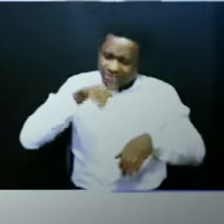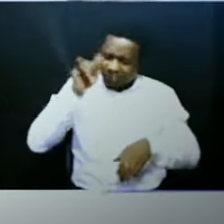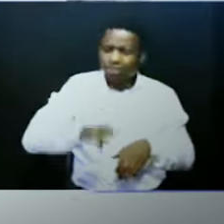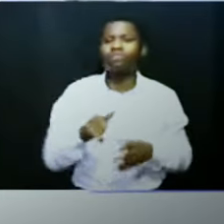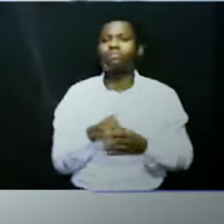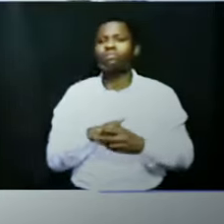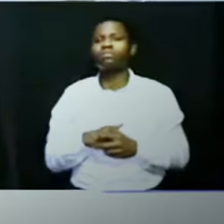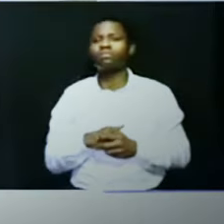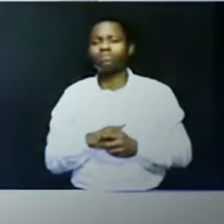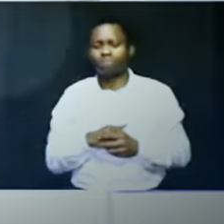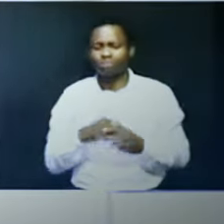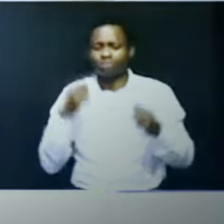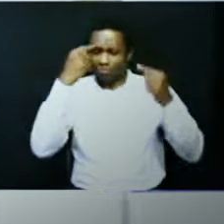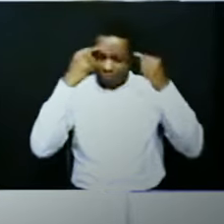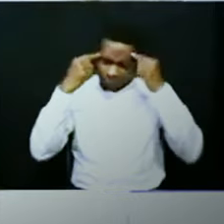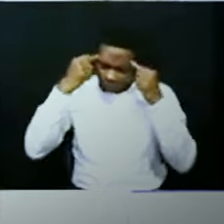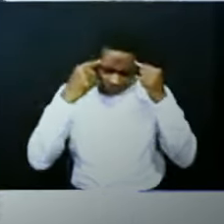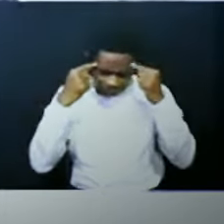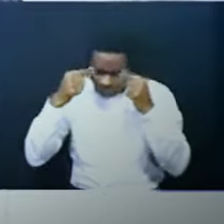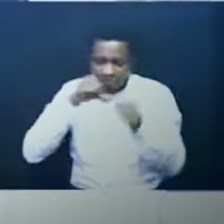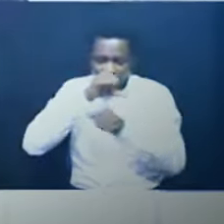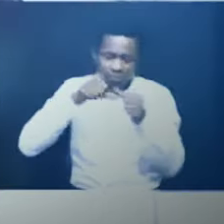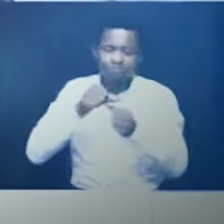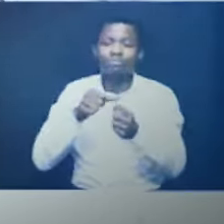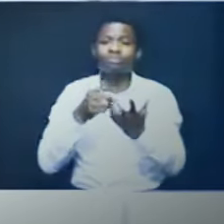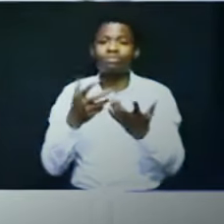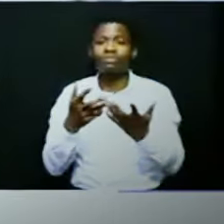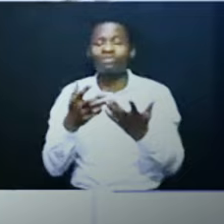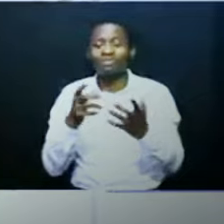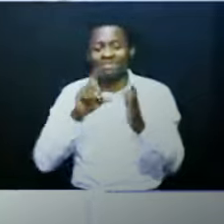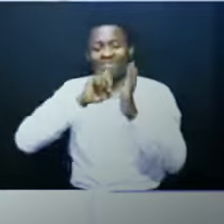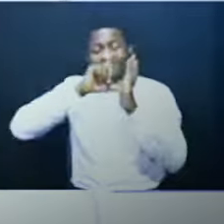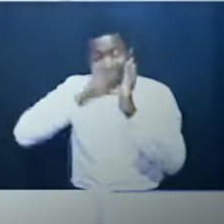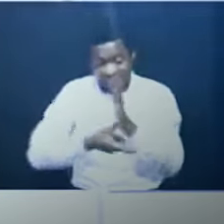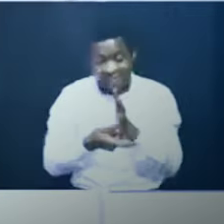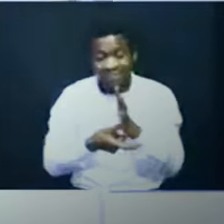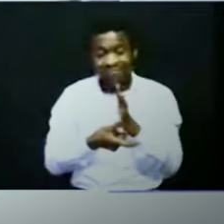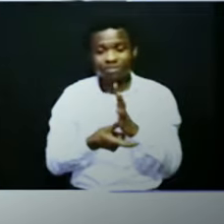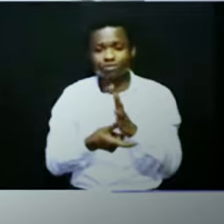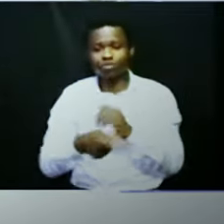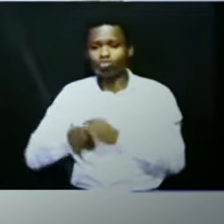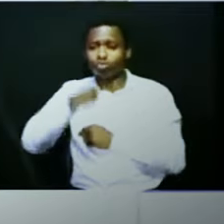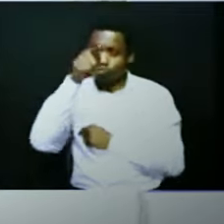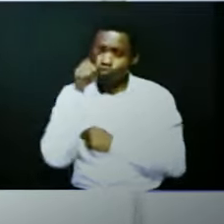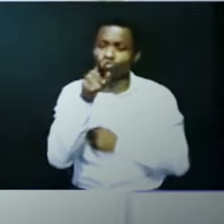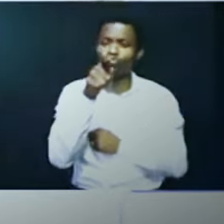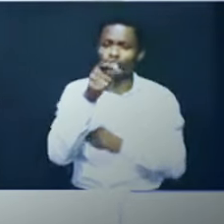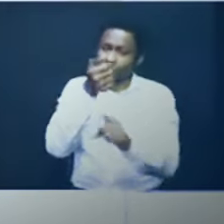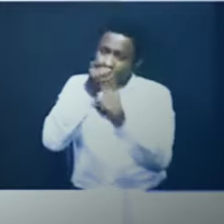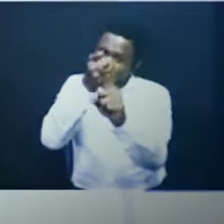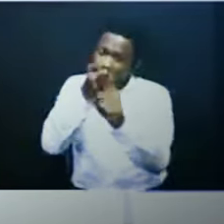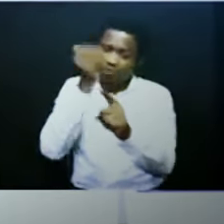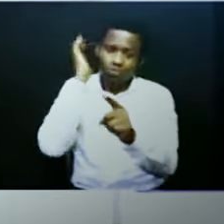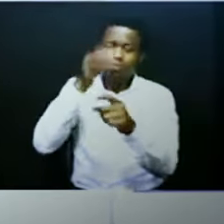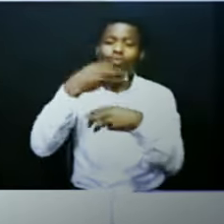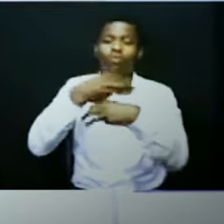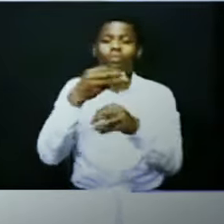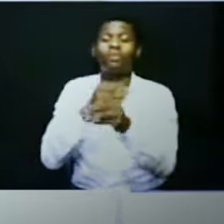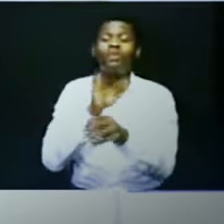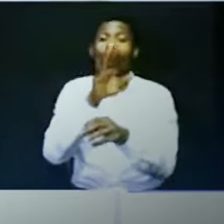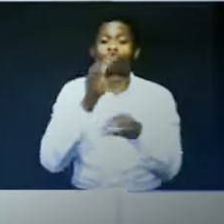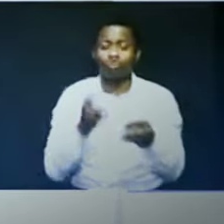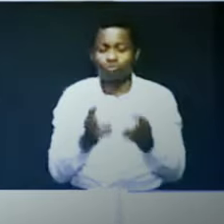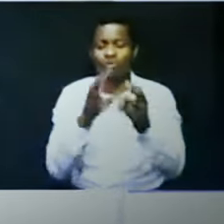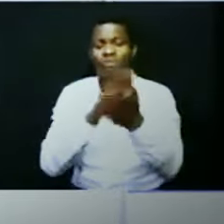Speak it. Meditate upon it. Then he says that then you yourself will make your way